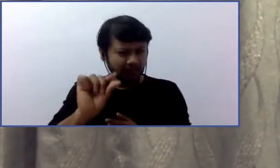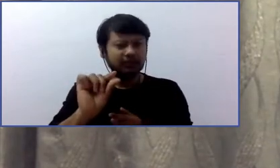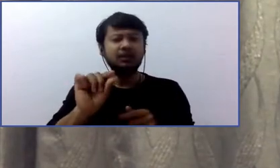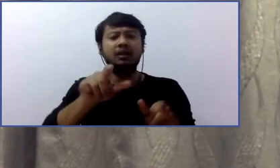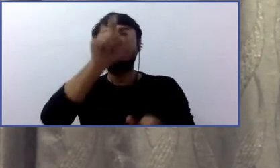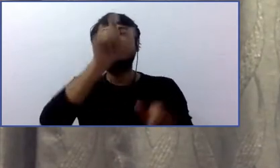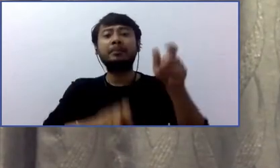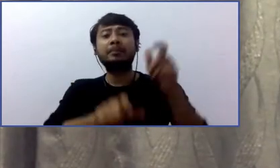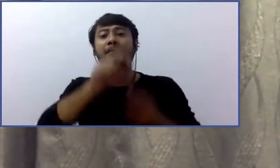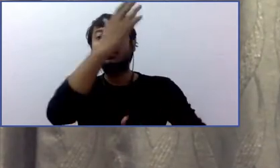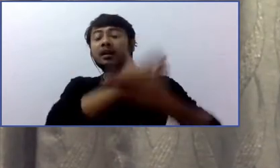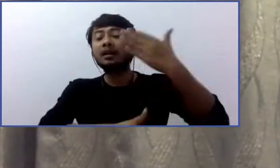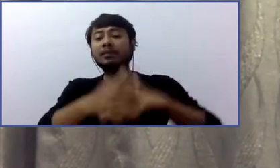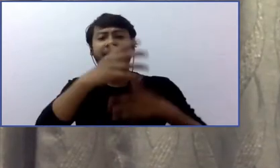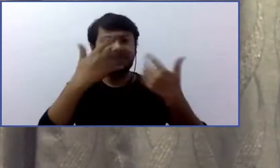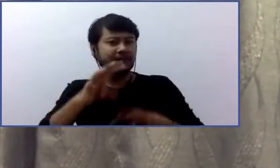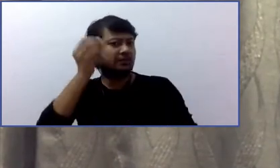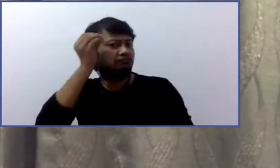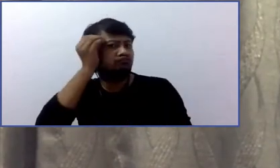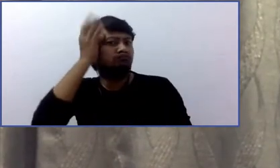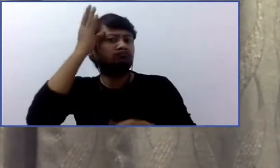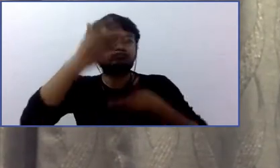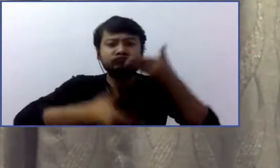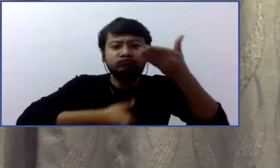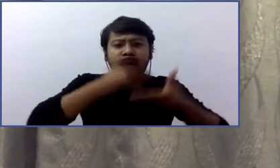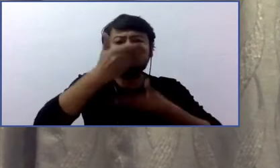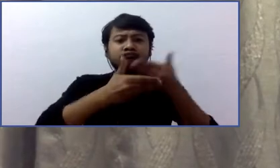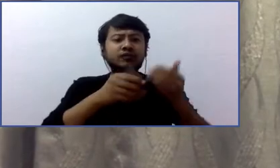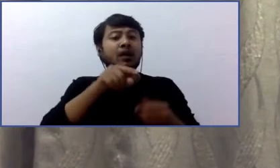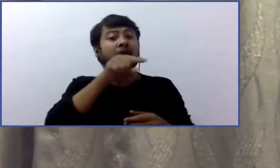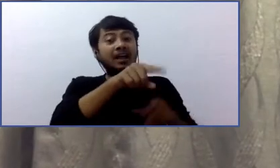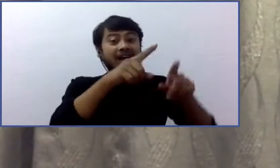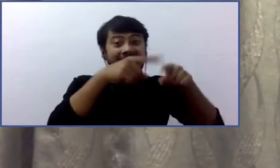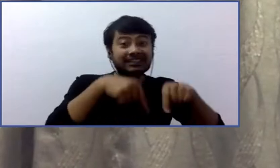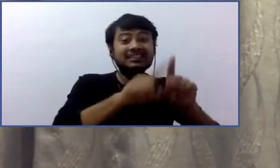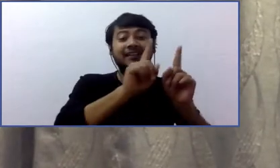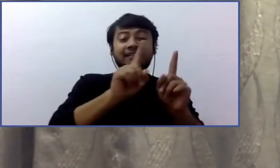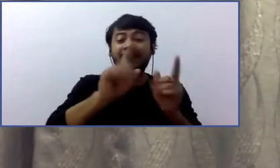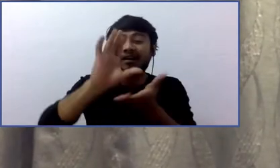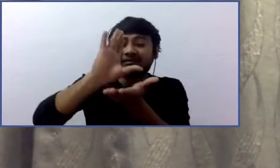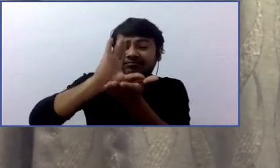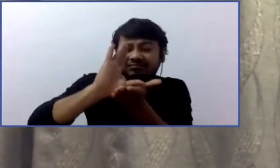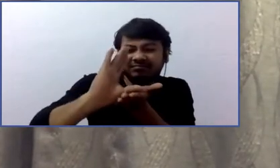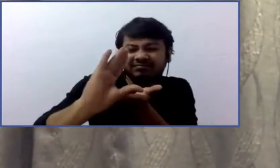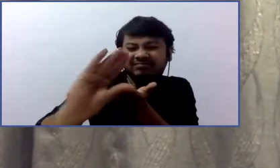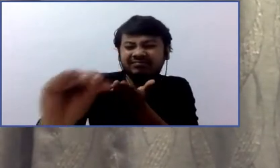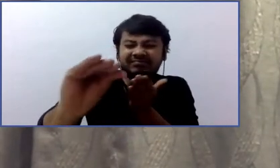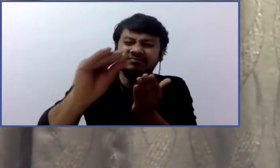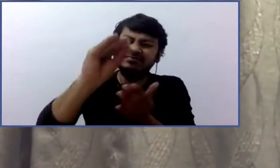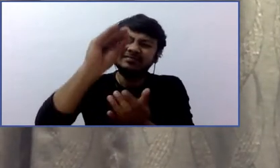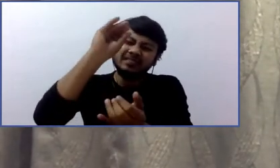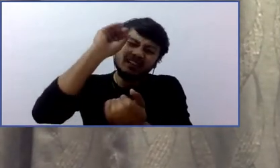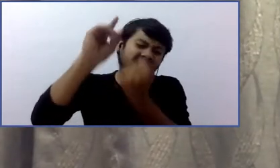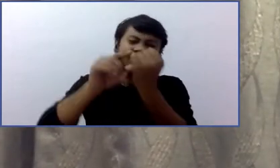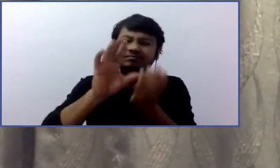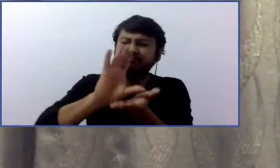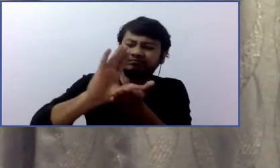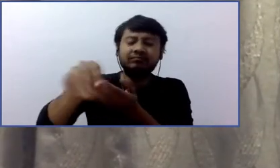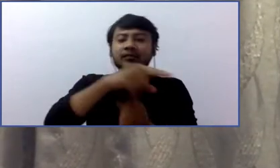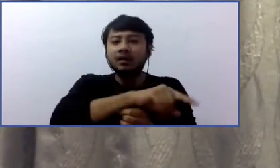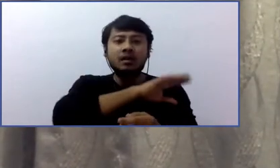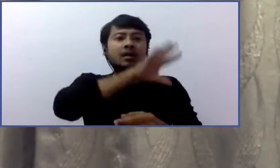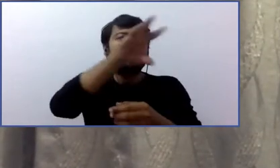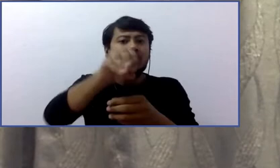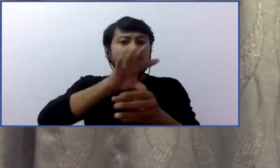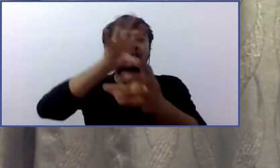India who themselves are reaching out to people in the last mile villages of the country. And so as an